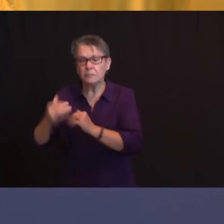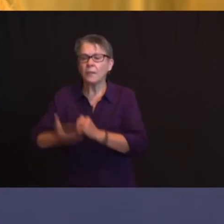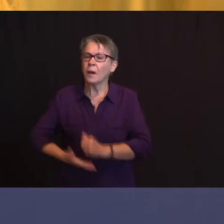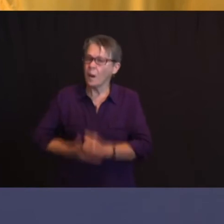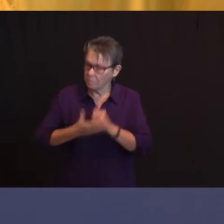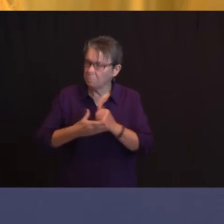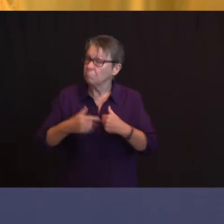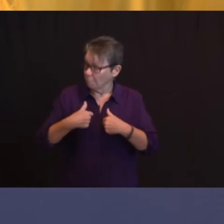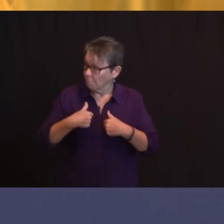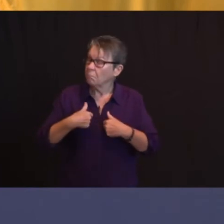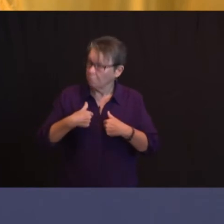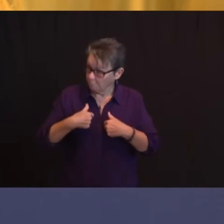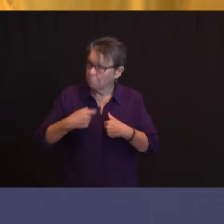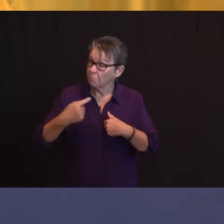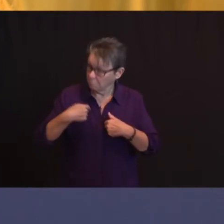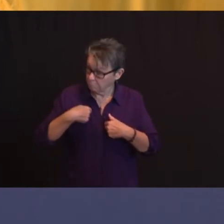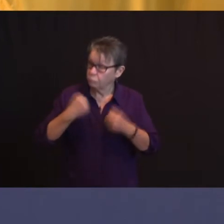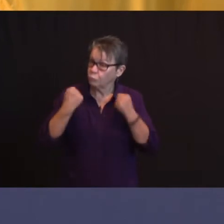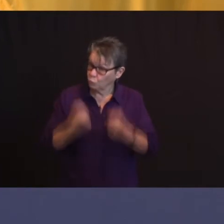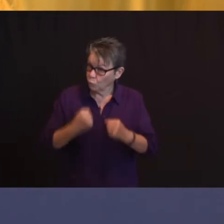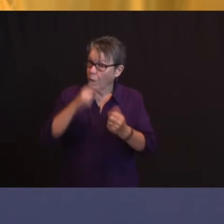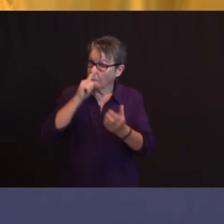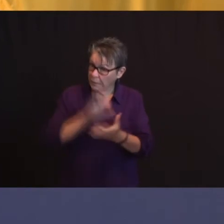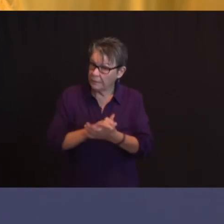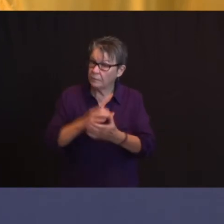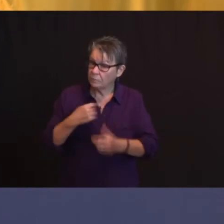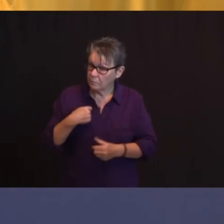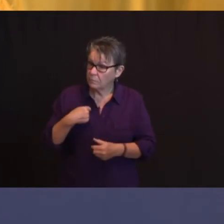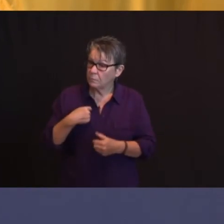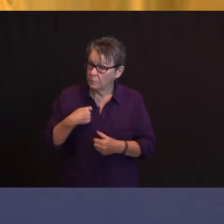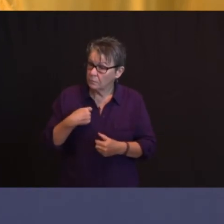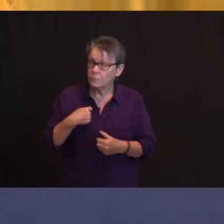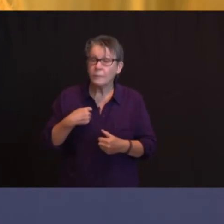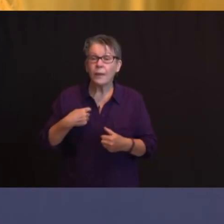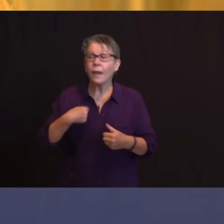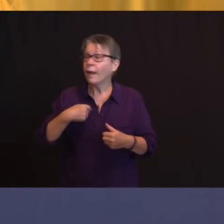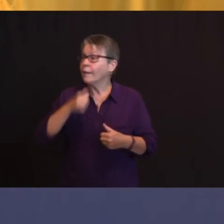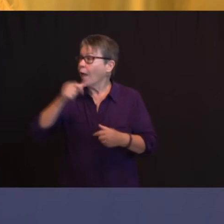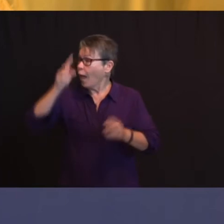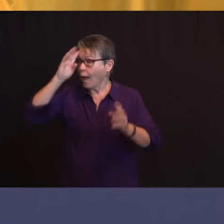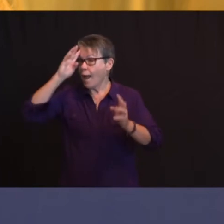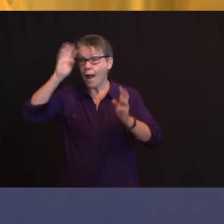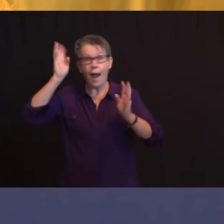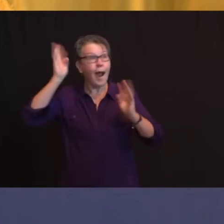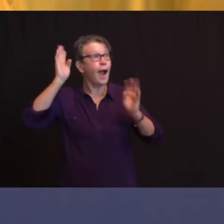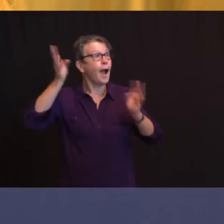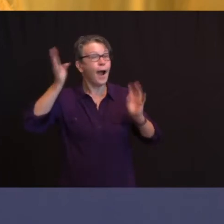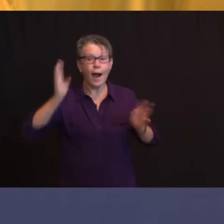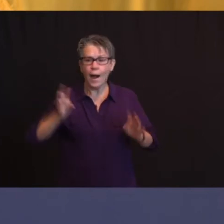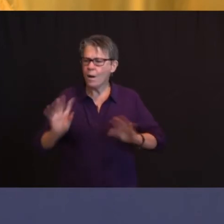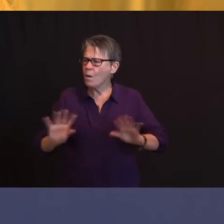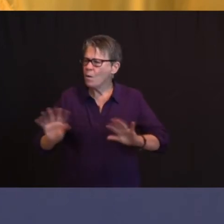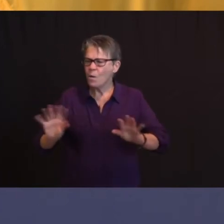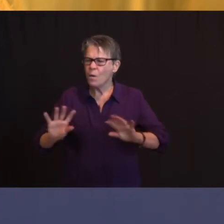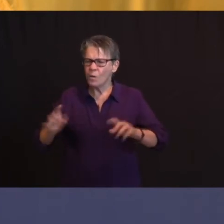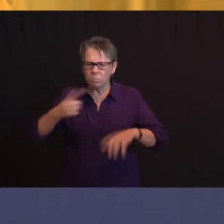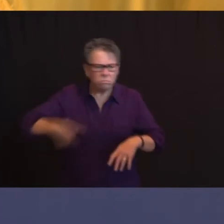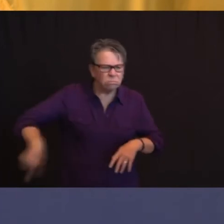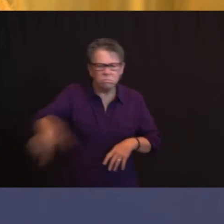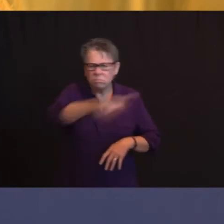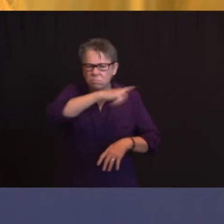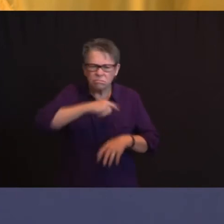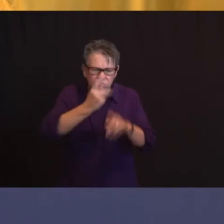let's try this. We see transmission or outbreaks, and I think Judy, beginning with Judy, tries